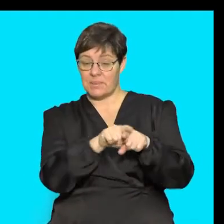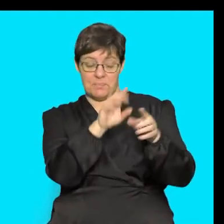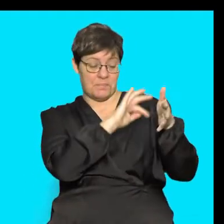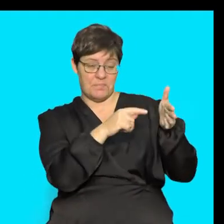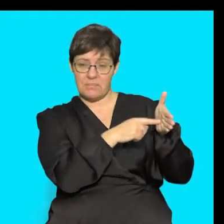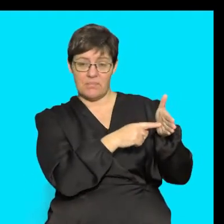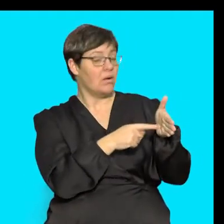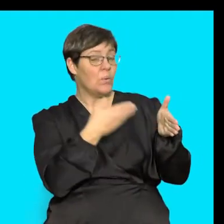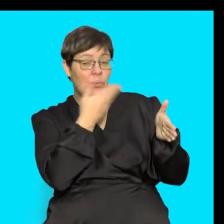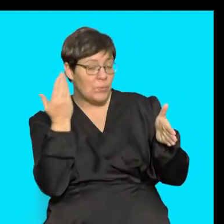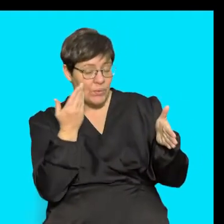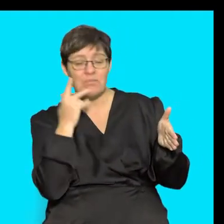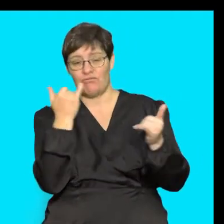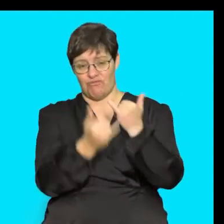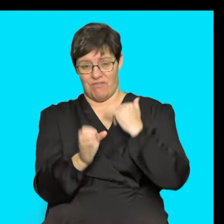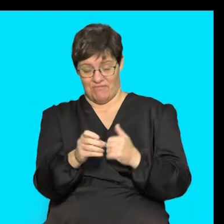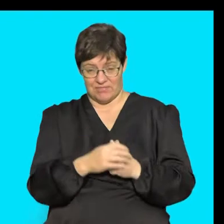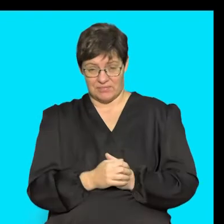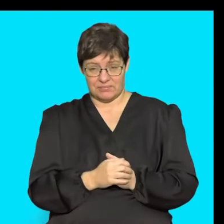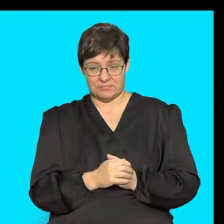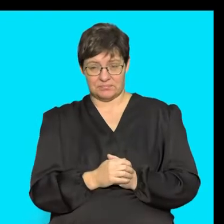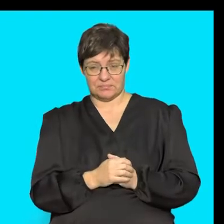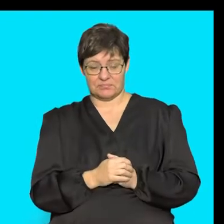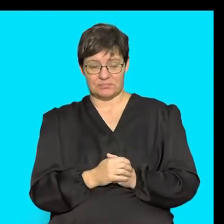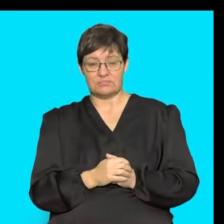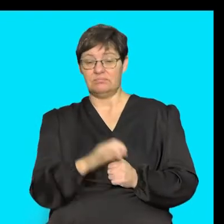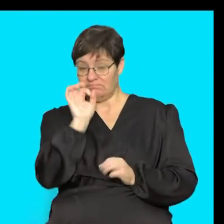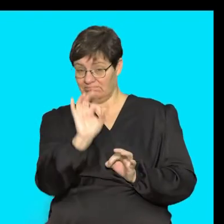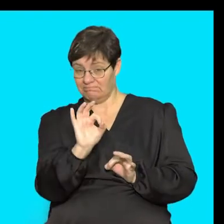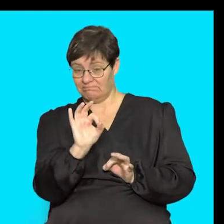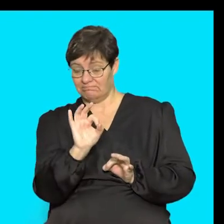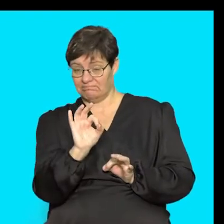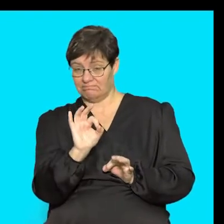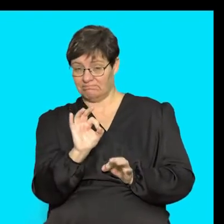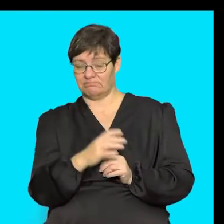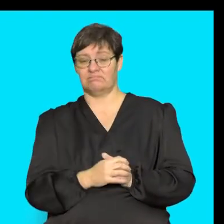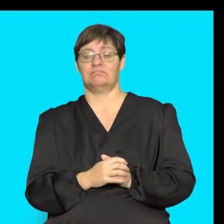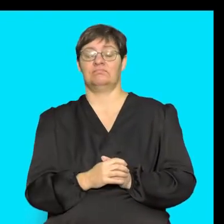this on your calculator, something wrong. You see something like that? Are we all together?